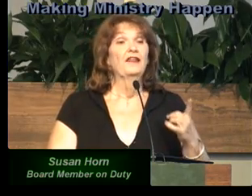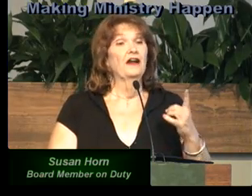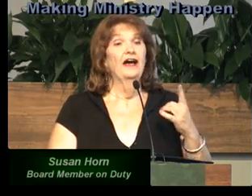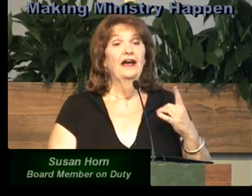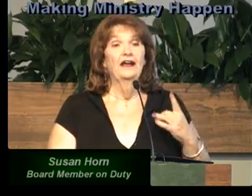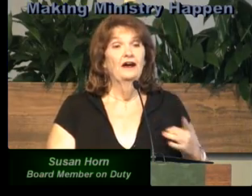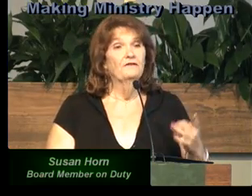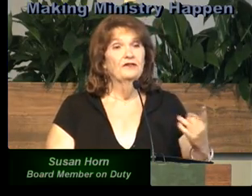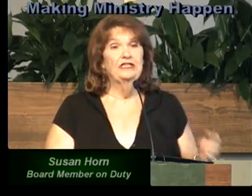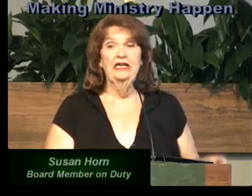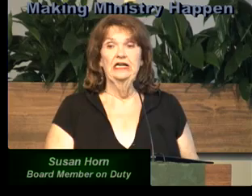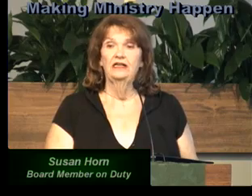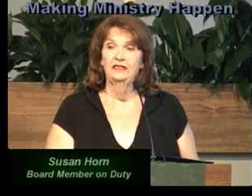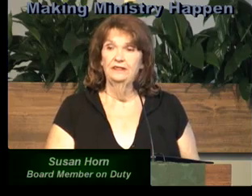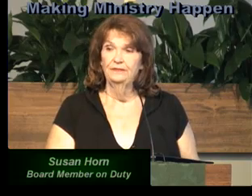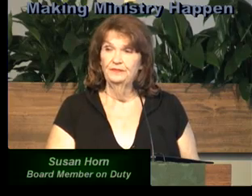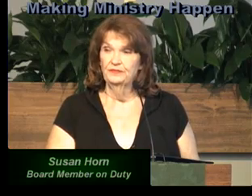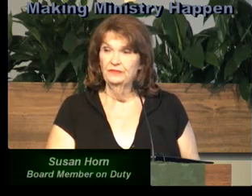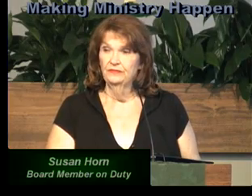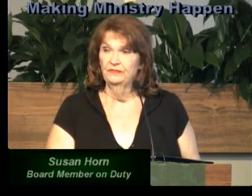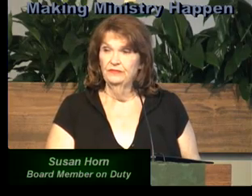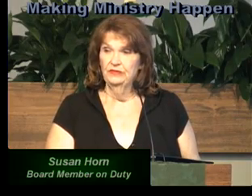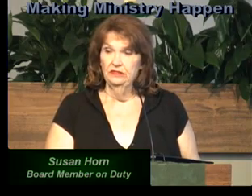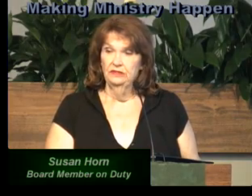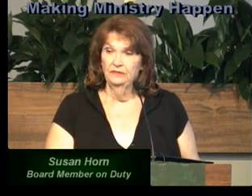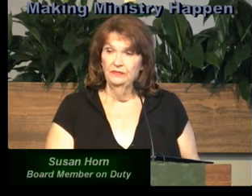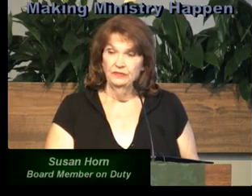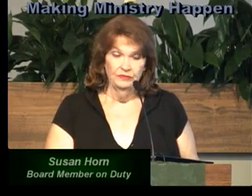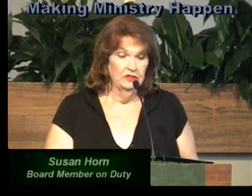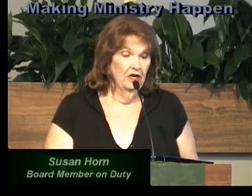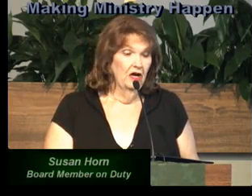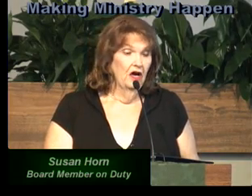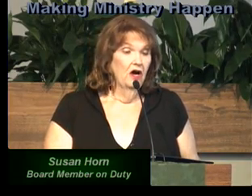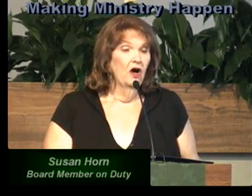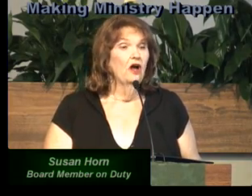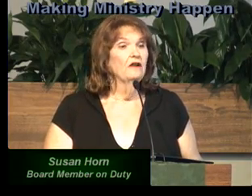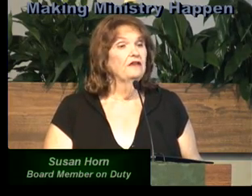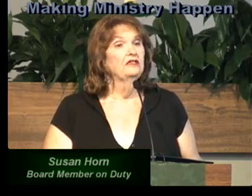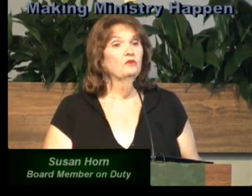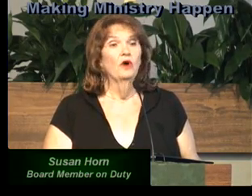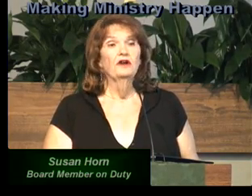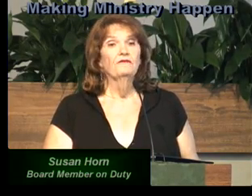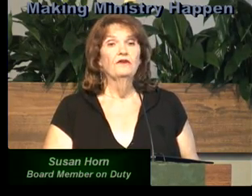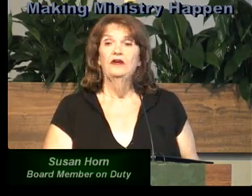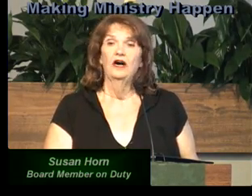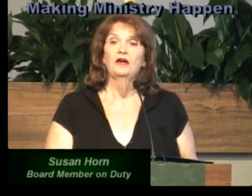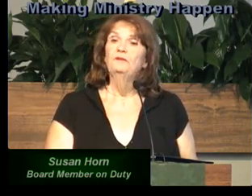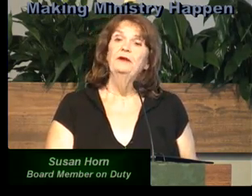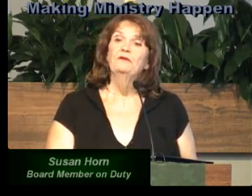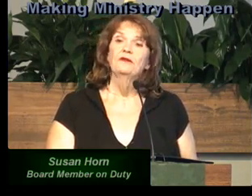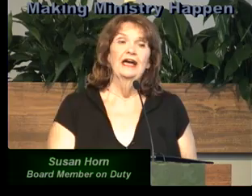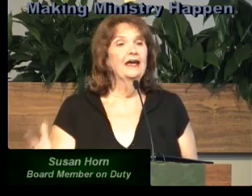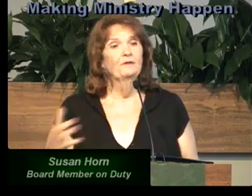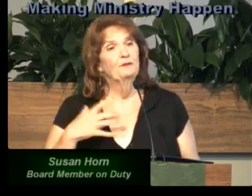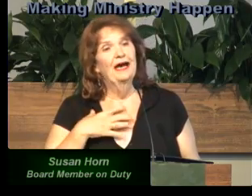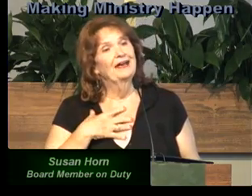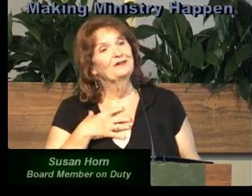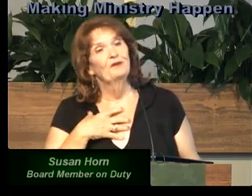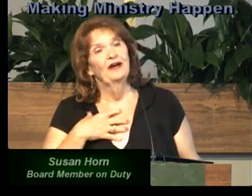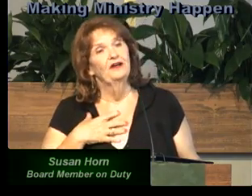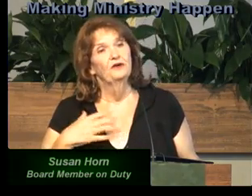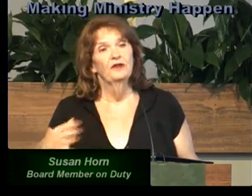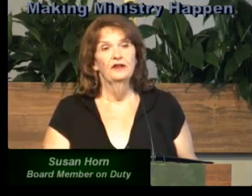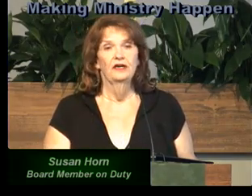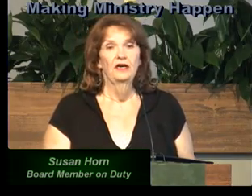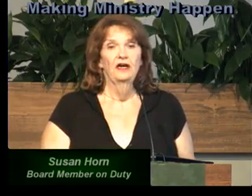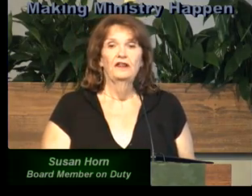thing that I had ever seen. all of these wonderful young people taking me back to